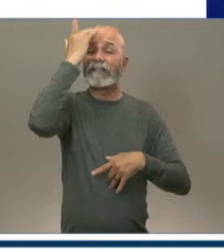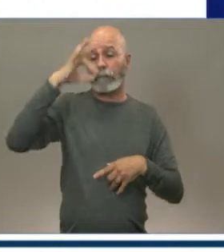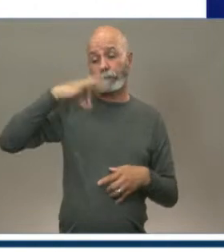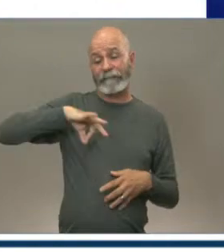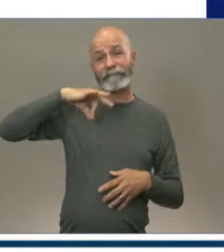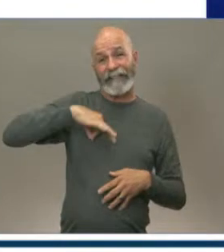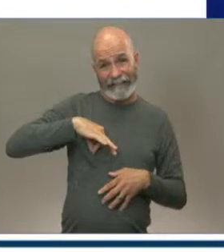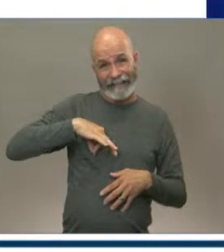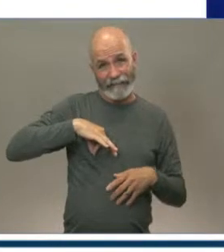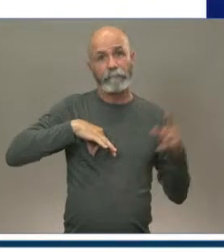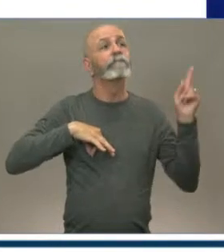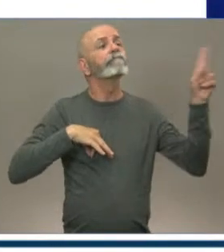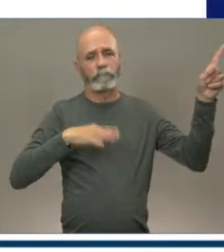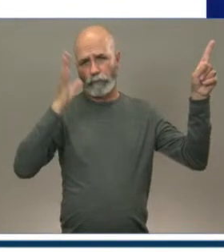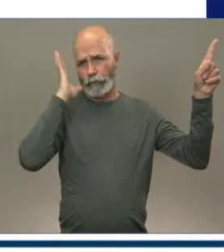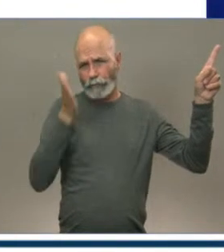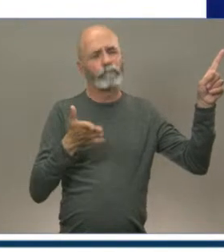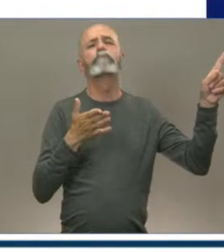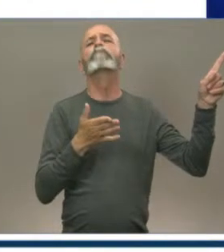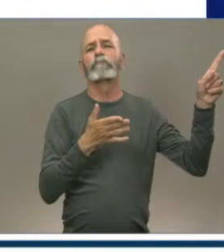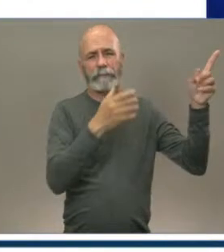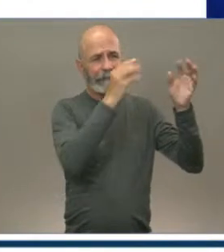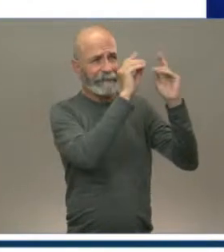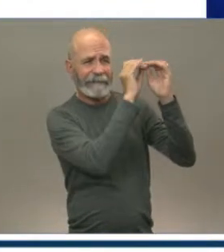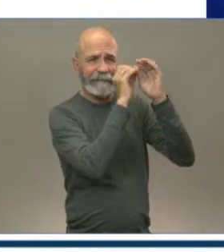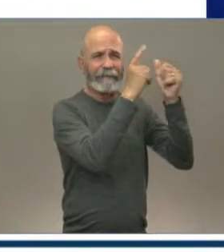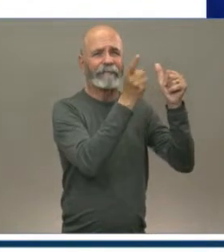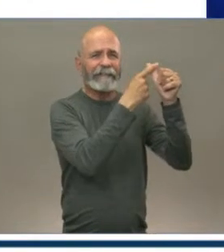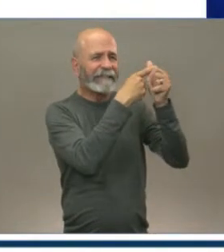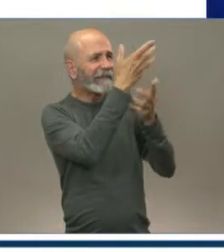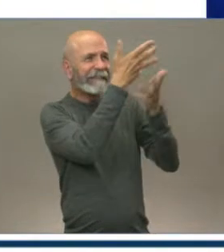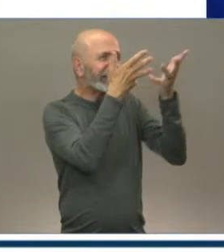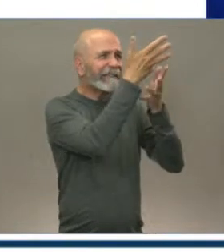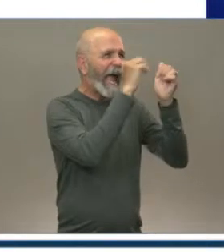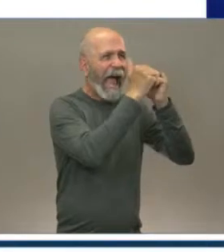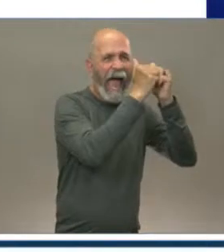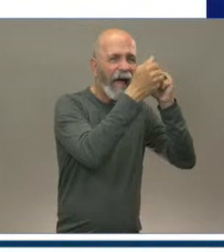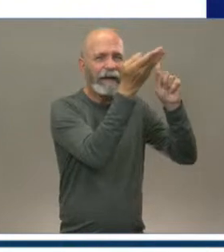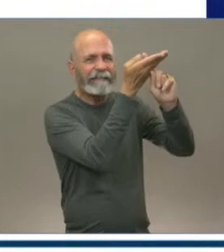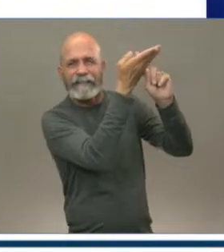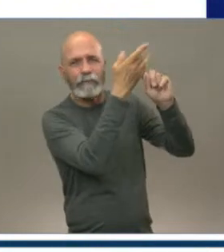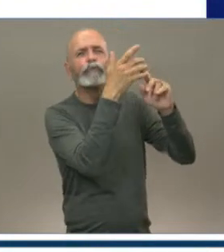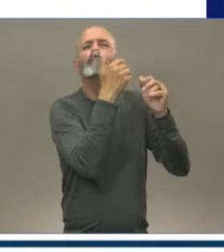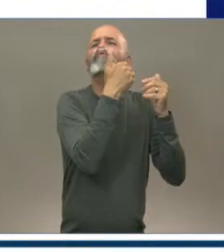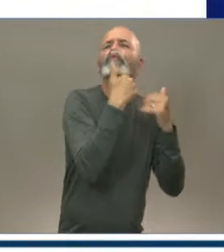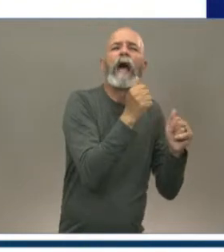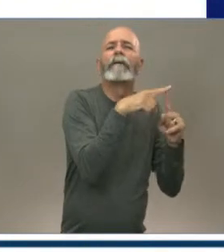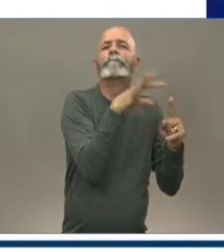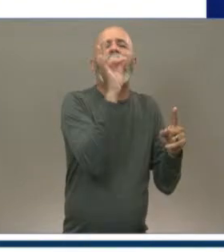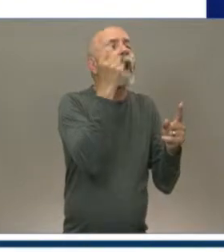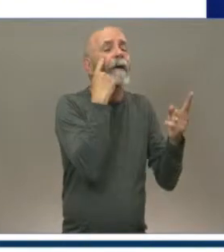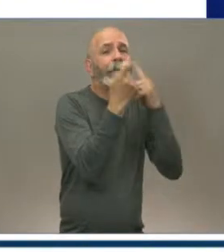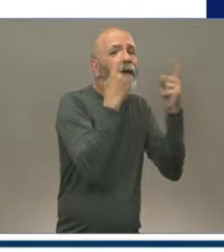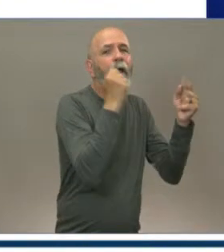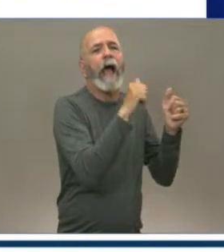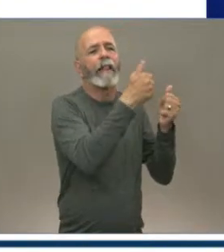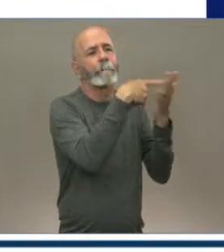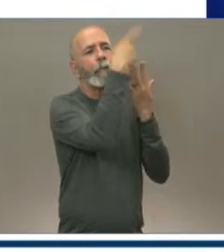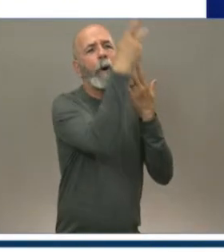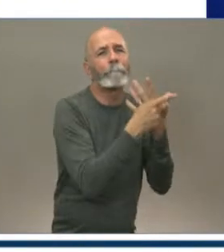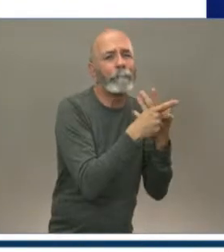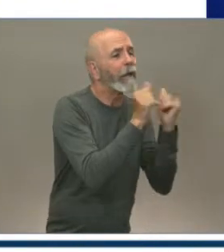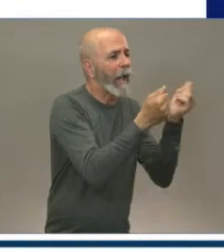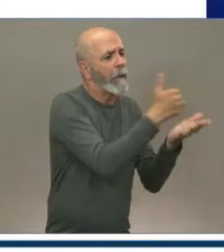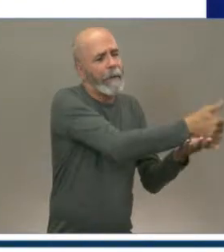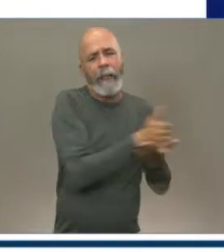but there are some gaps that we hope to fill today with a new program that will help keep you and your loved ones safe. So today